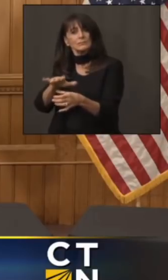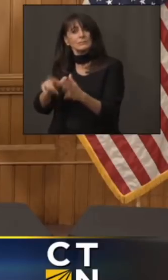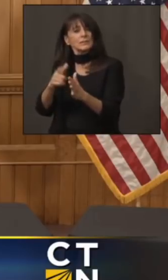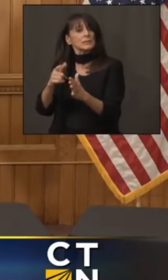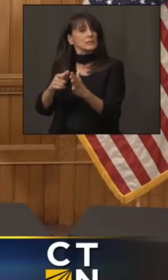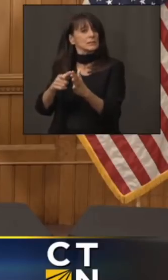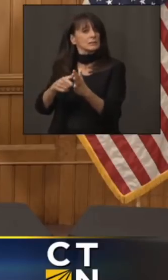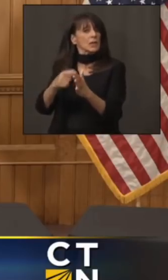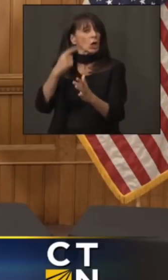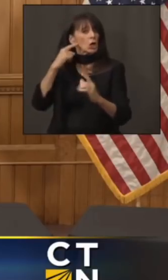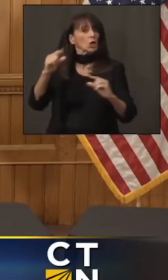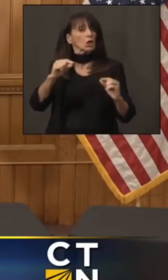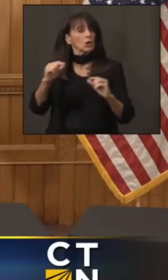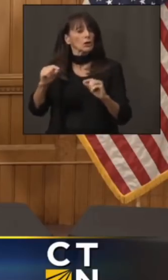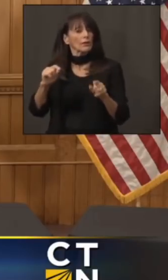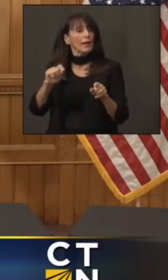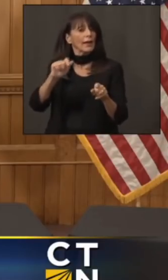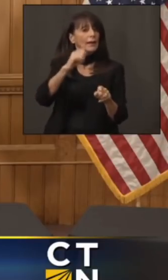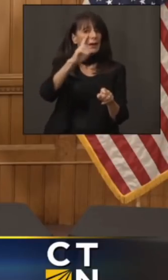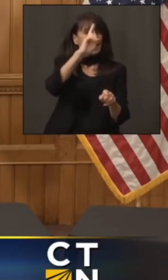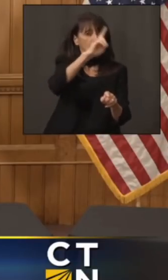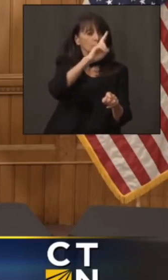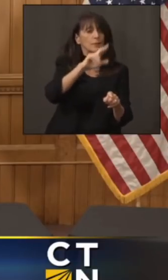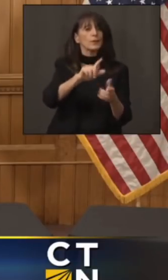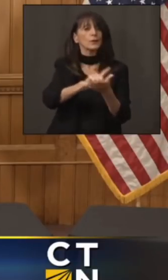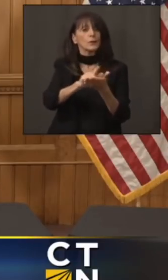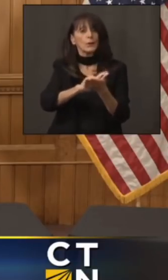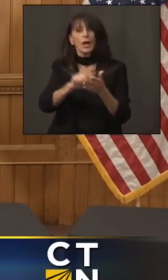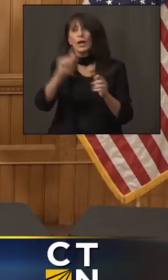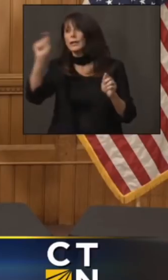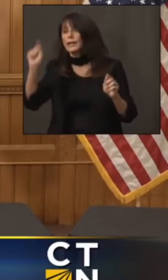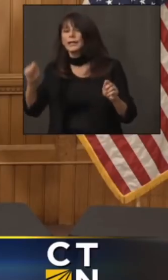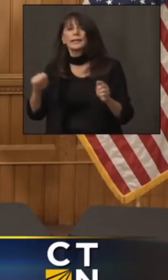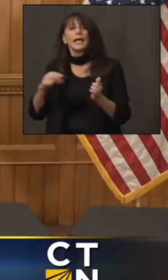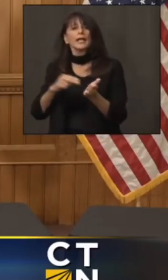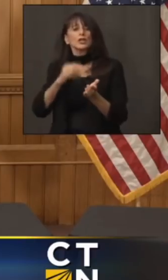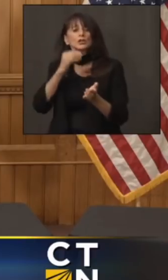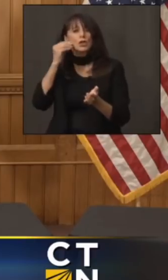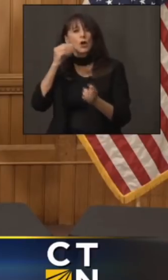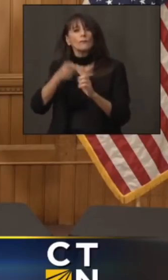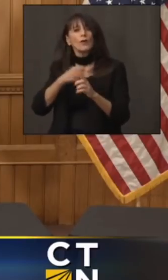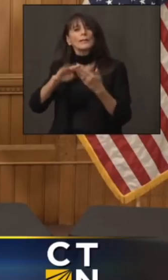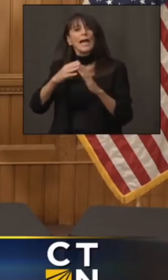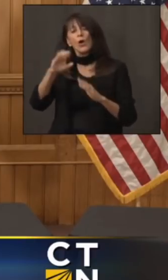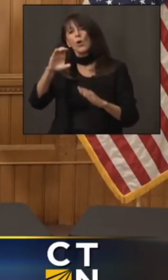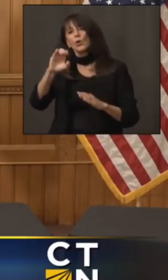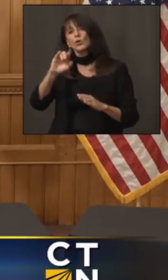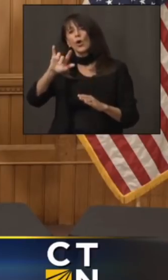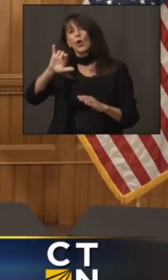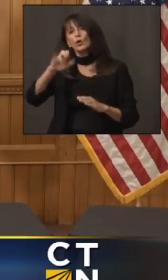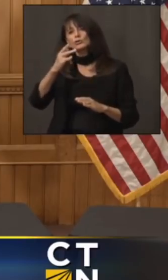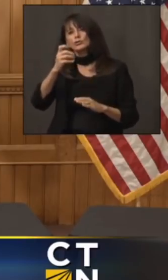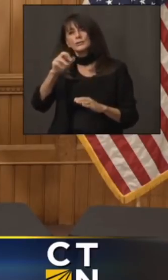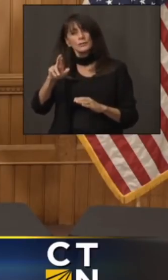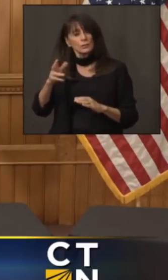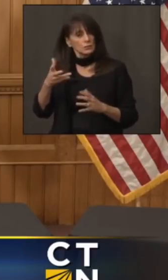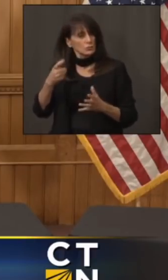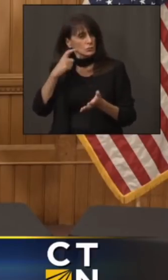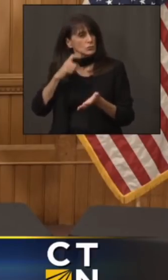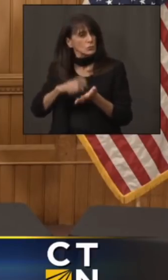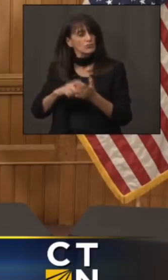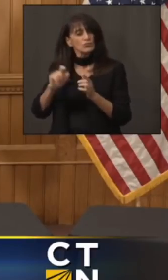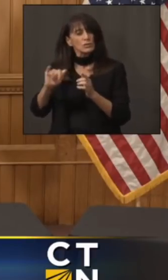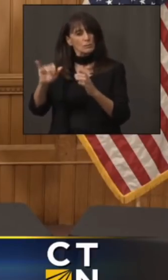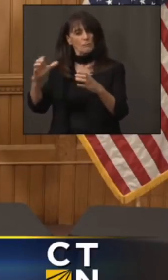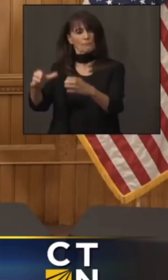cases at L&M Hospital in New London, and of course we had the nursing home in Colchester. Or have you noticed that it's been pretty